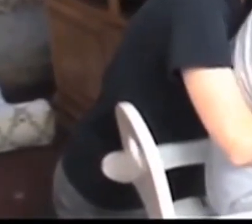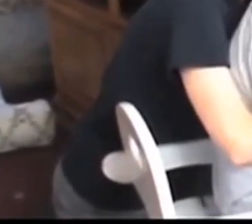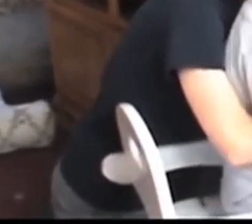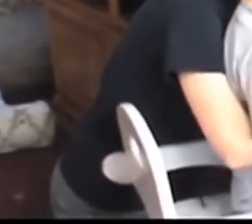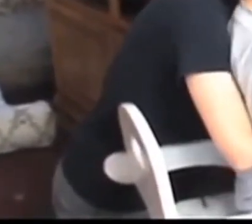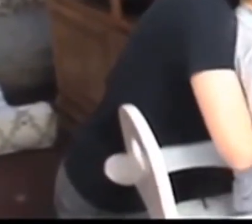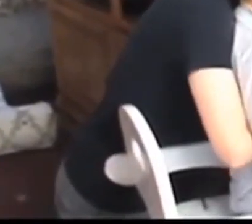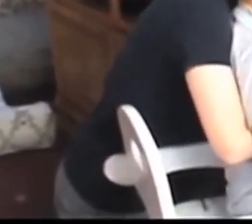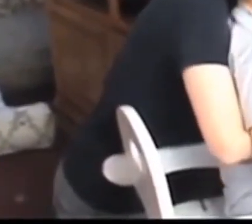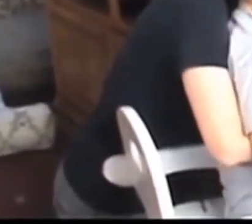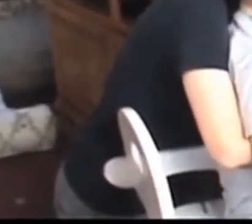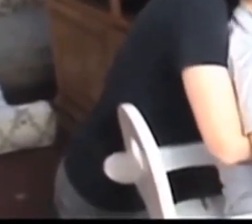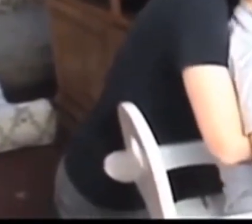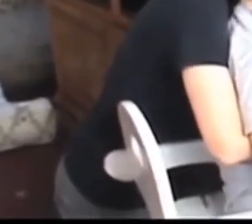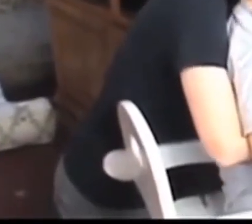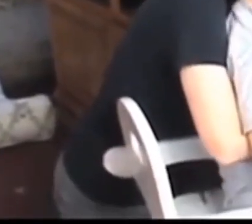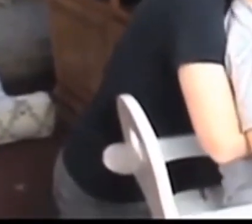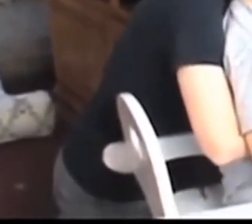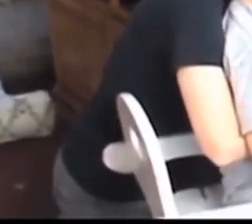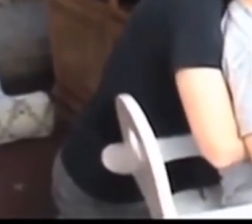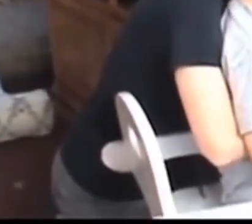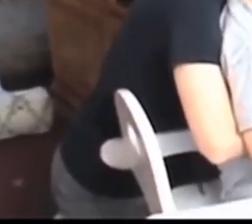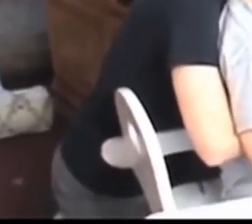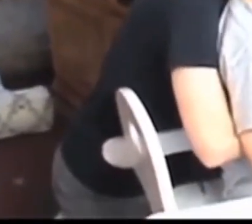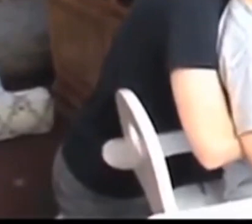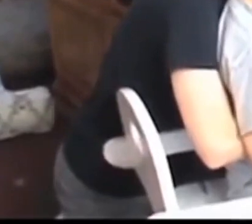What's that say? Back.